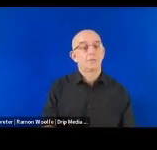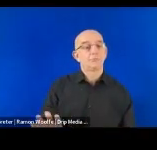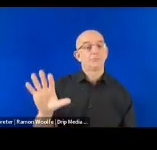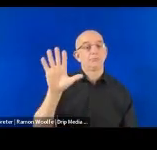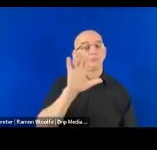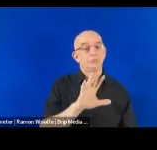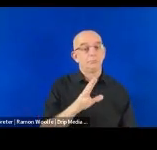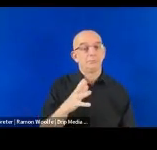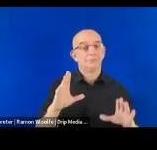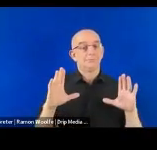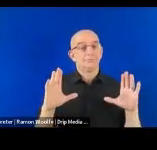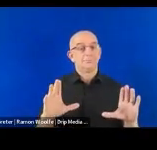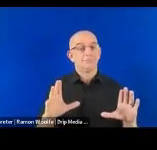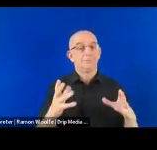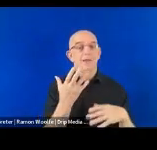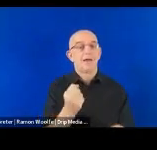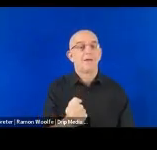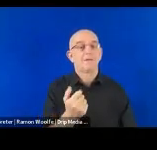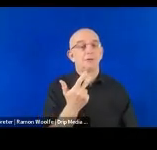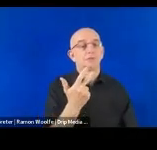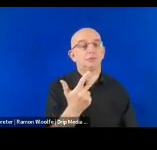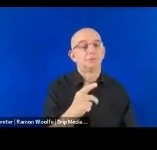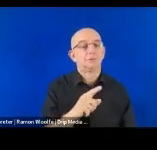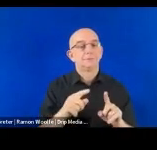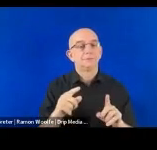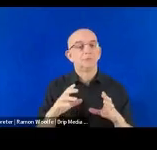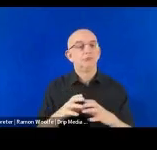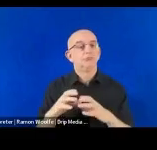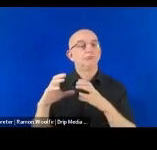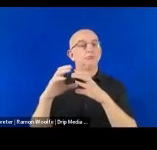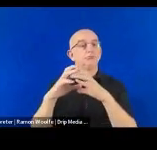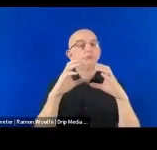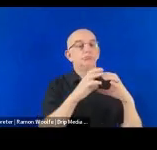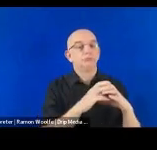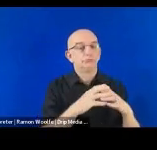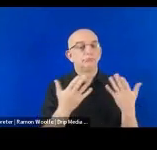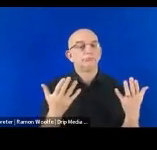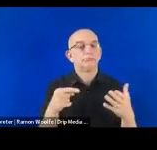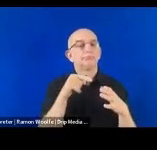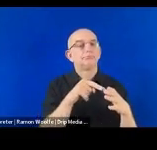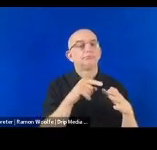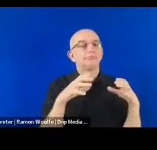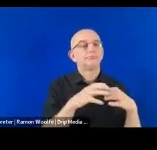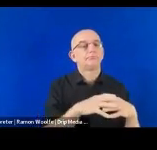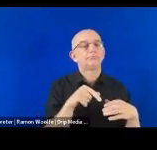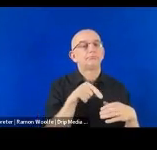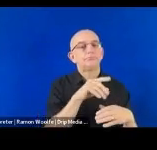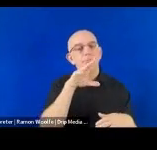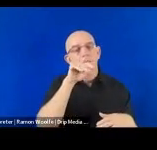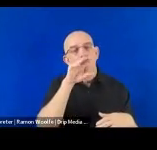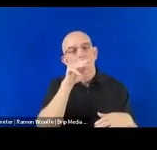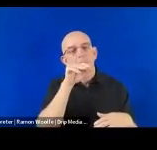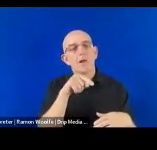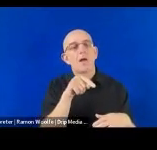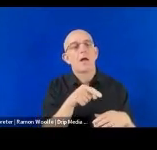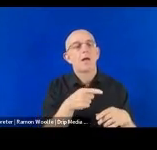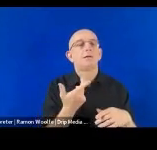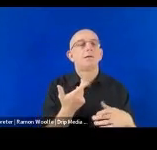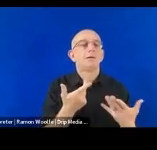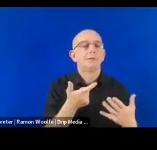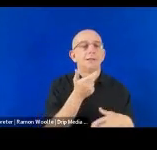English cohort, we have the French cohort, mostly in West Africa, and we have Lusophone cohort, that